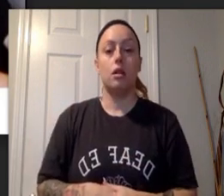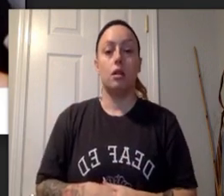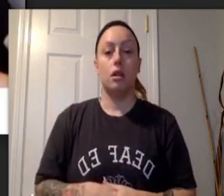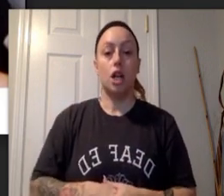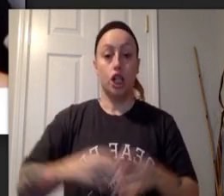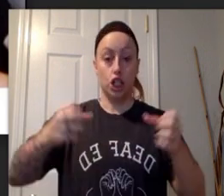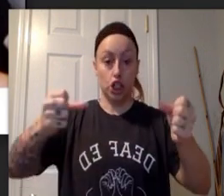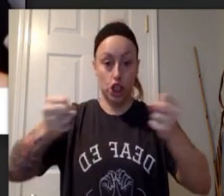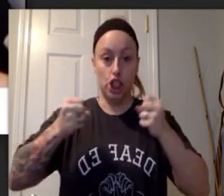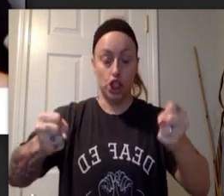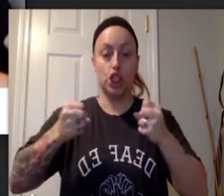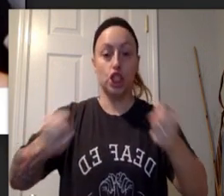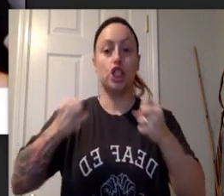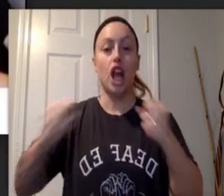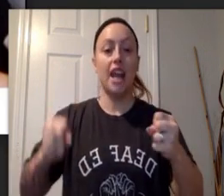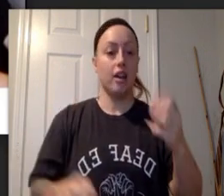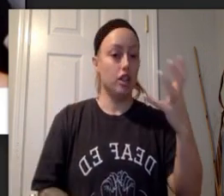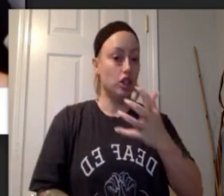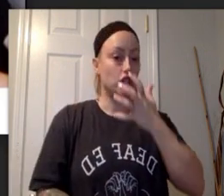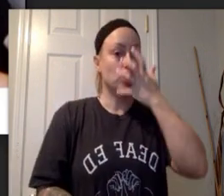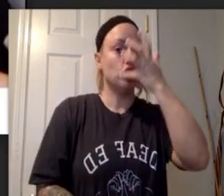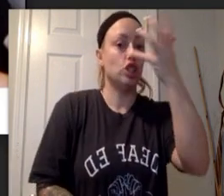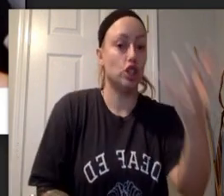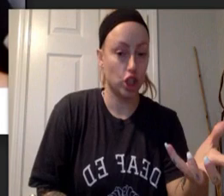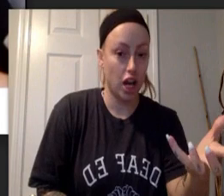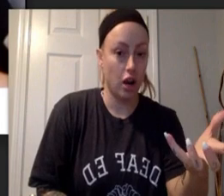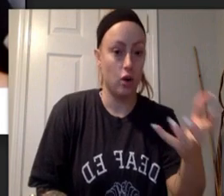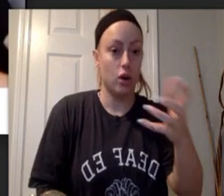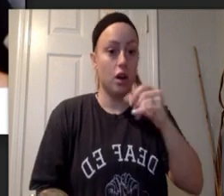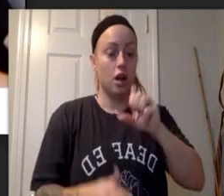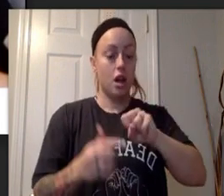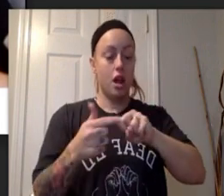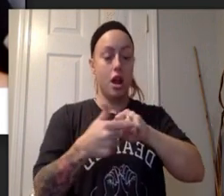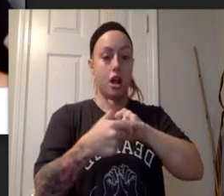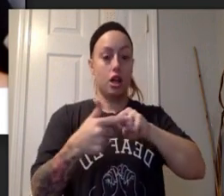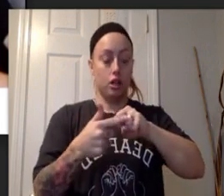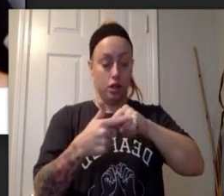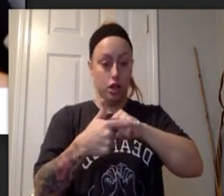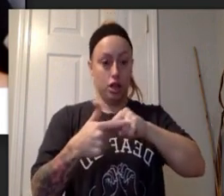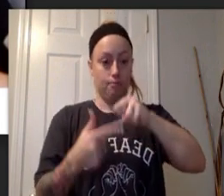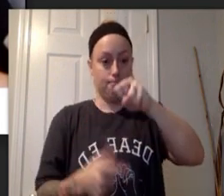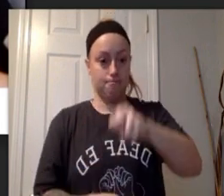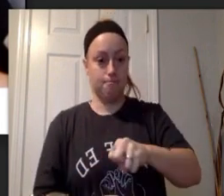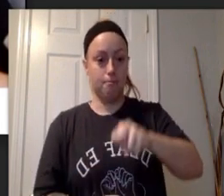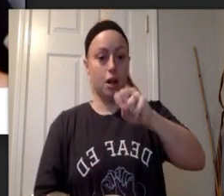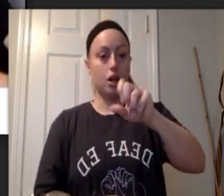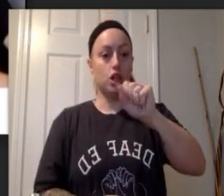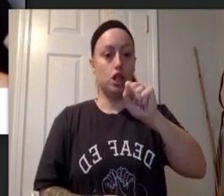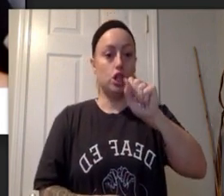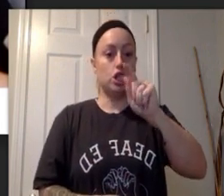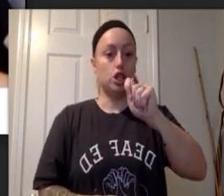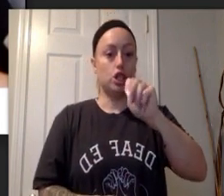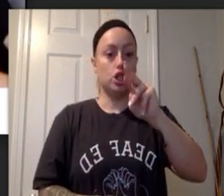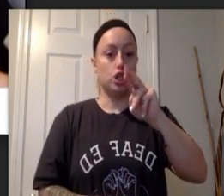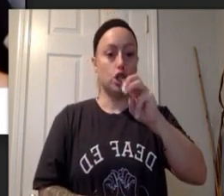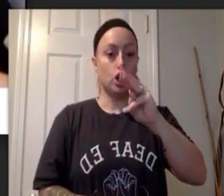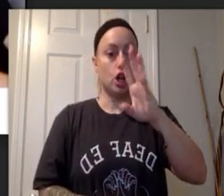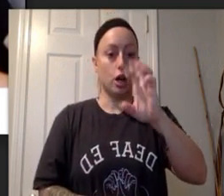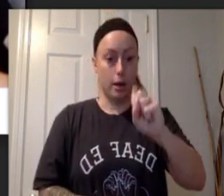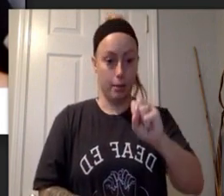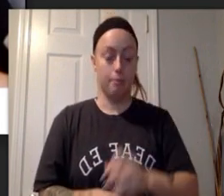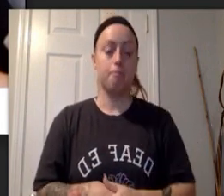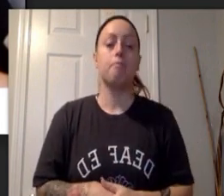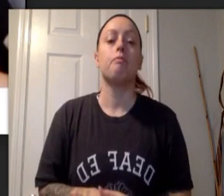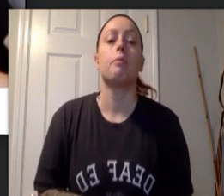where we shake someone, we shout at them, and we use these middle knuckles to rub up and down the sternum or on top